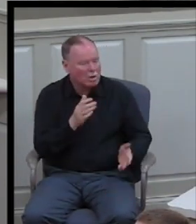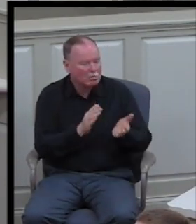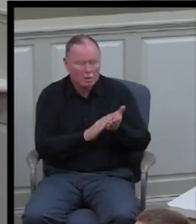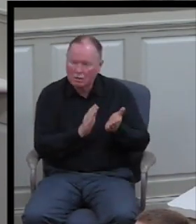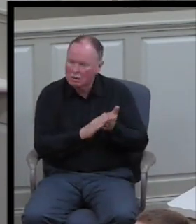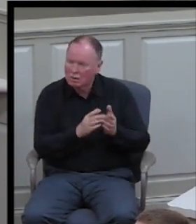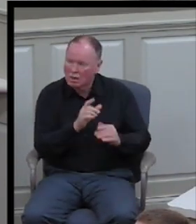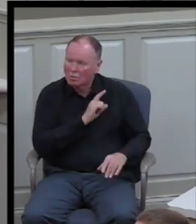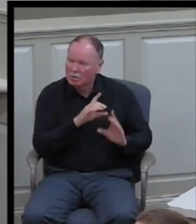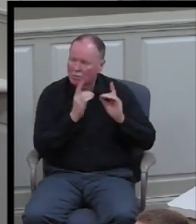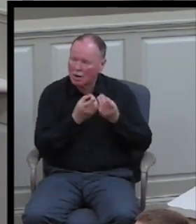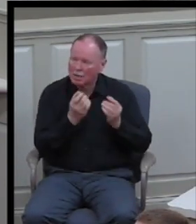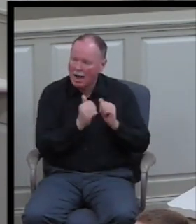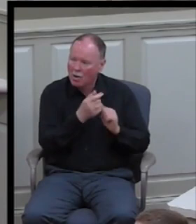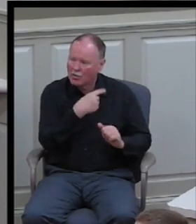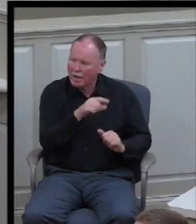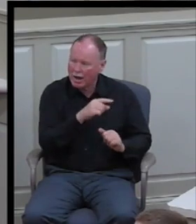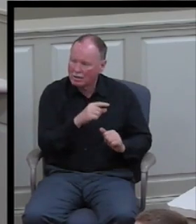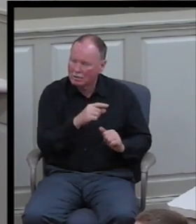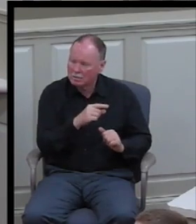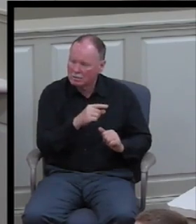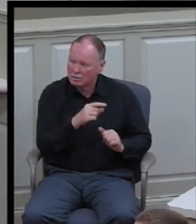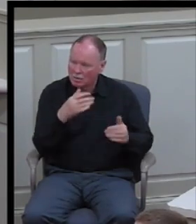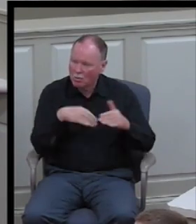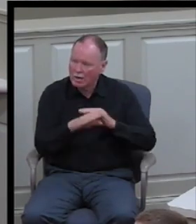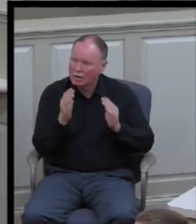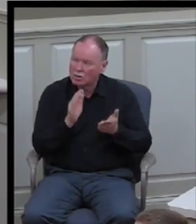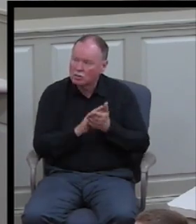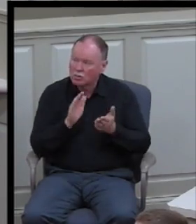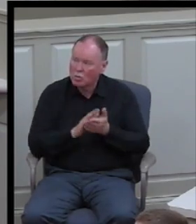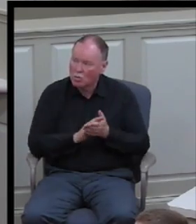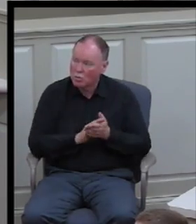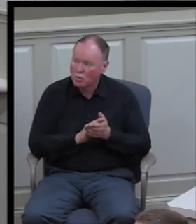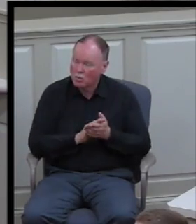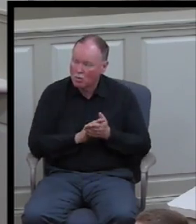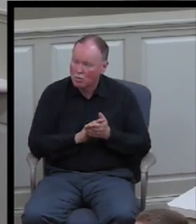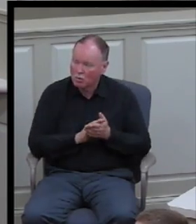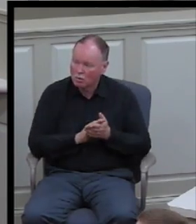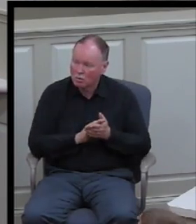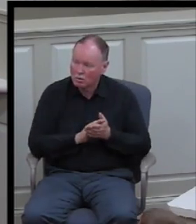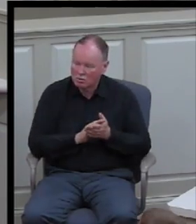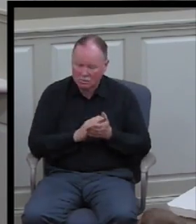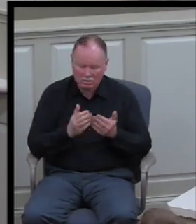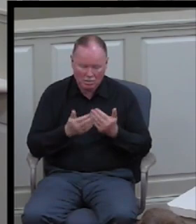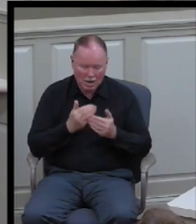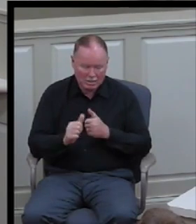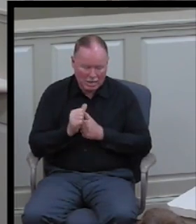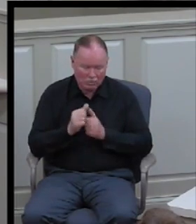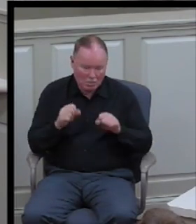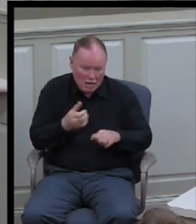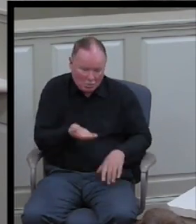the way they went charging into the school in spite of the dangers that may have